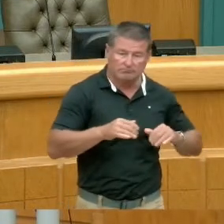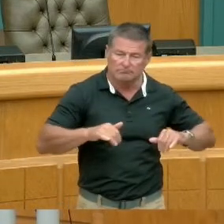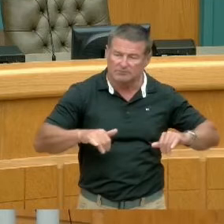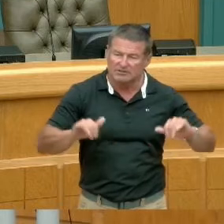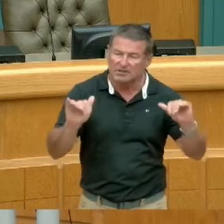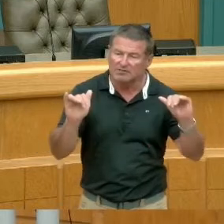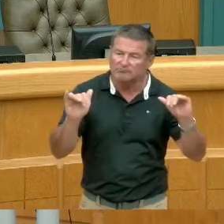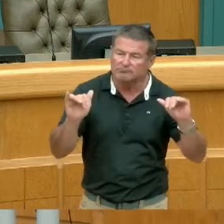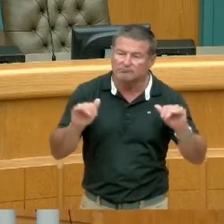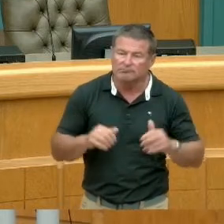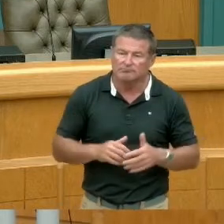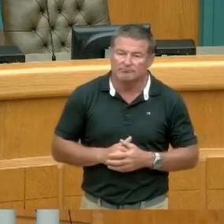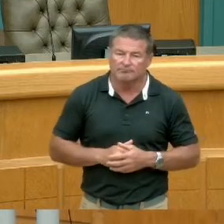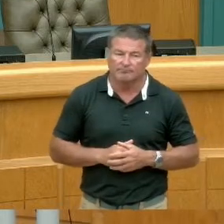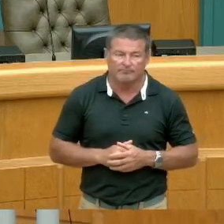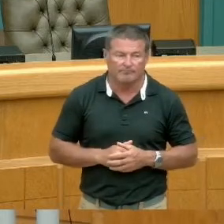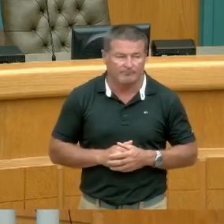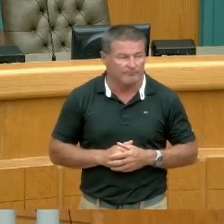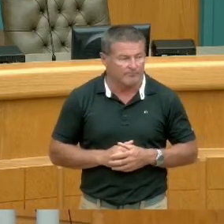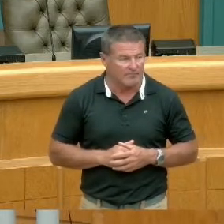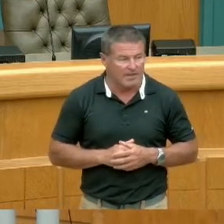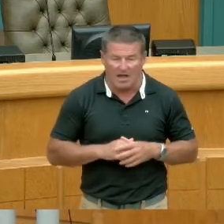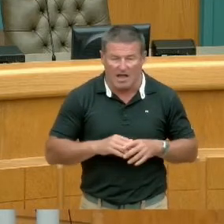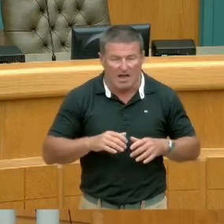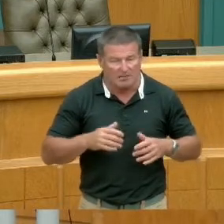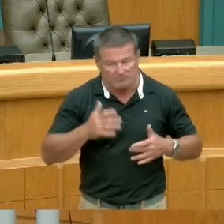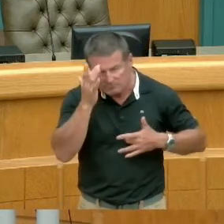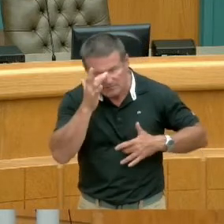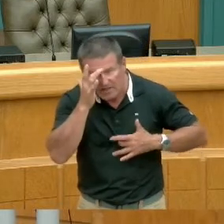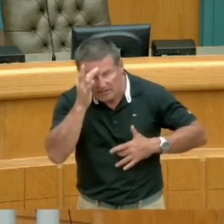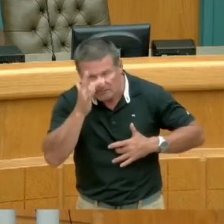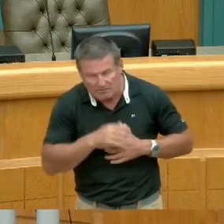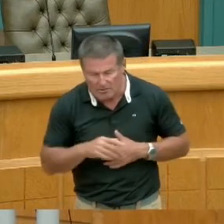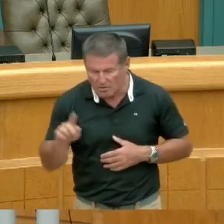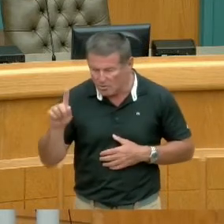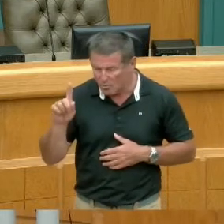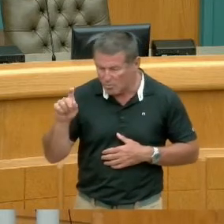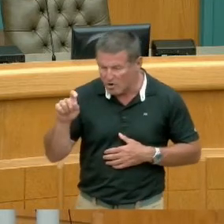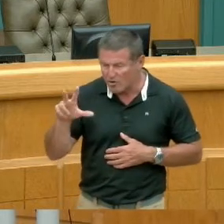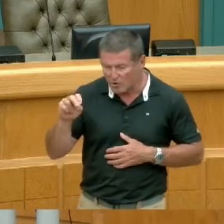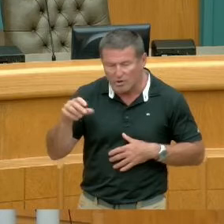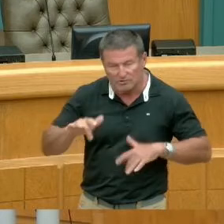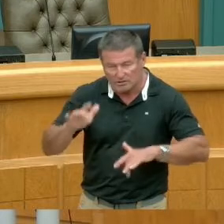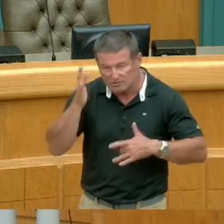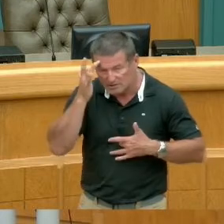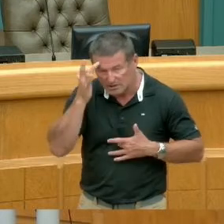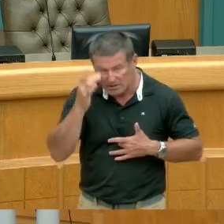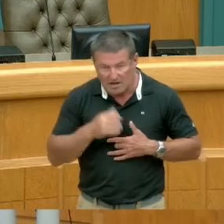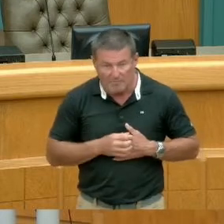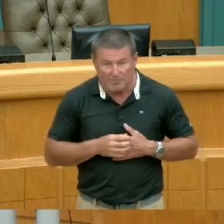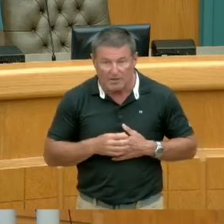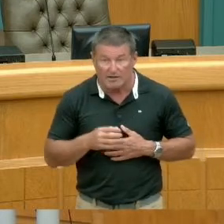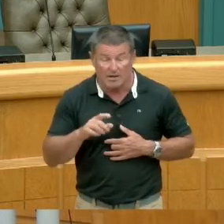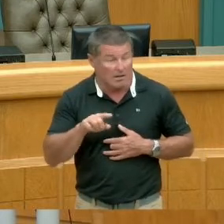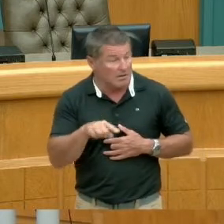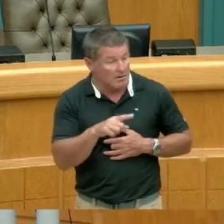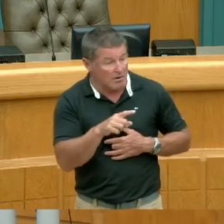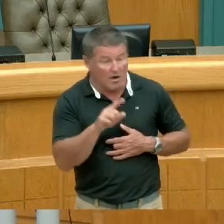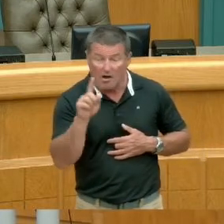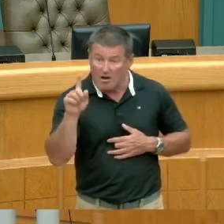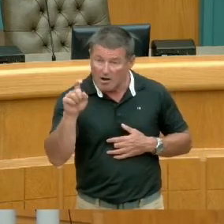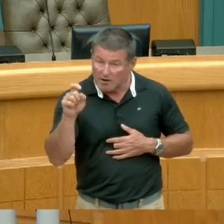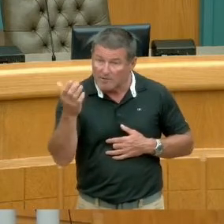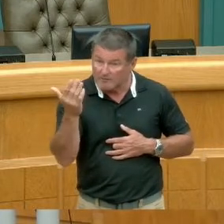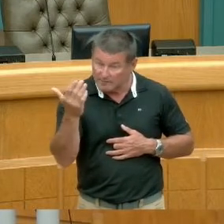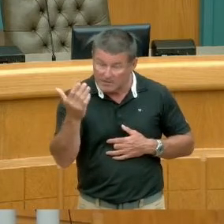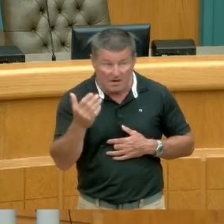in the active case, 130, but it's not too far away as the recovered cases at